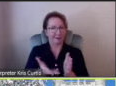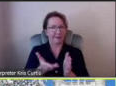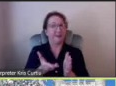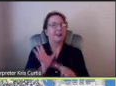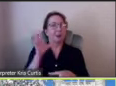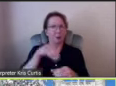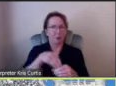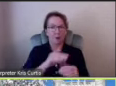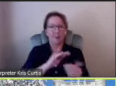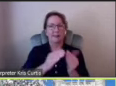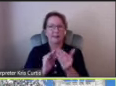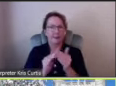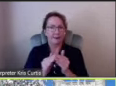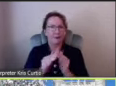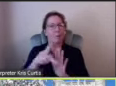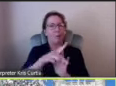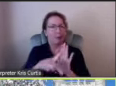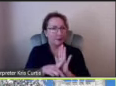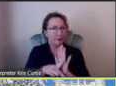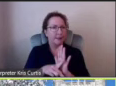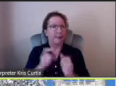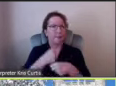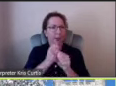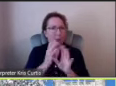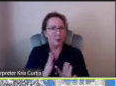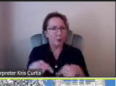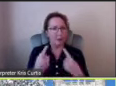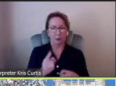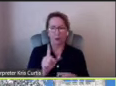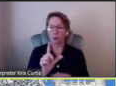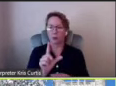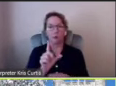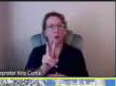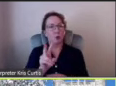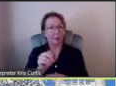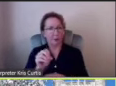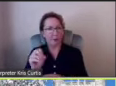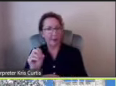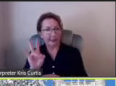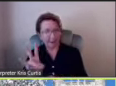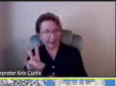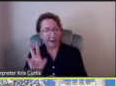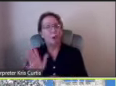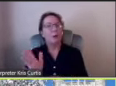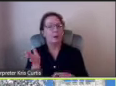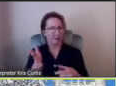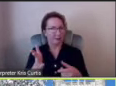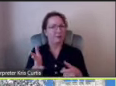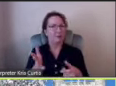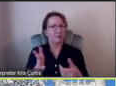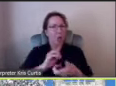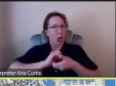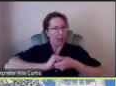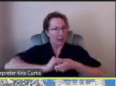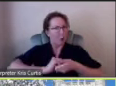city policymakers. Since 2007, you can see in this picture, we've been collaborating with cities. And the